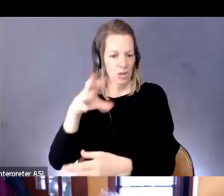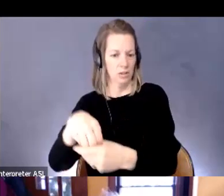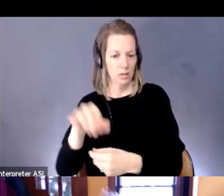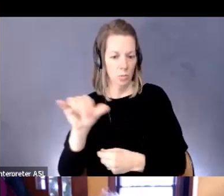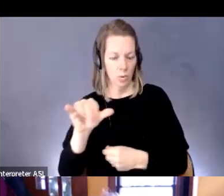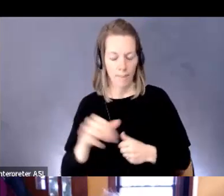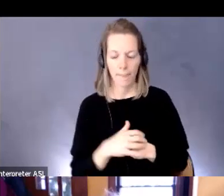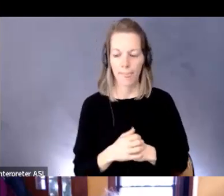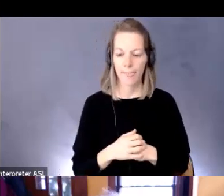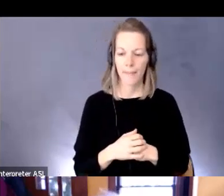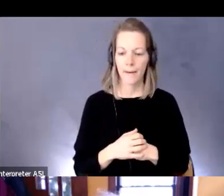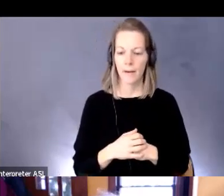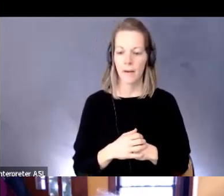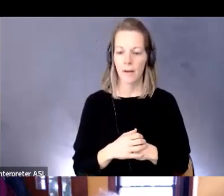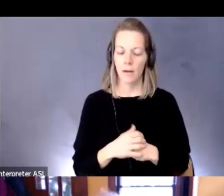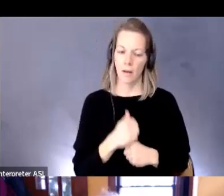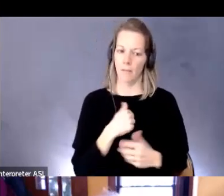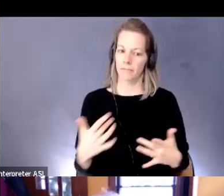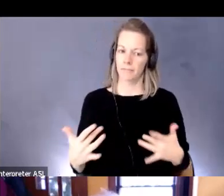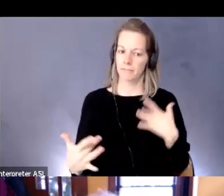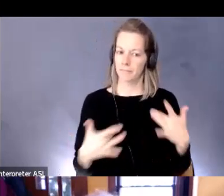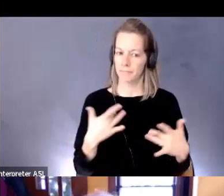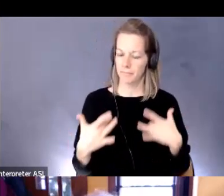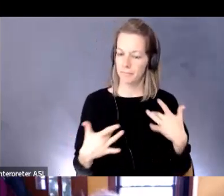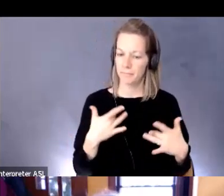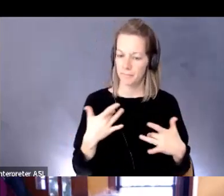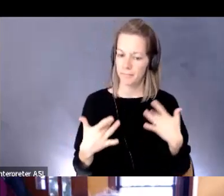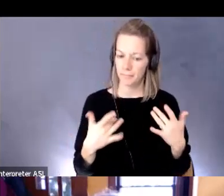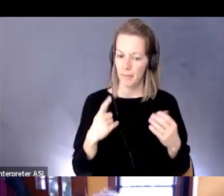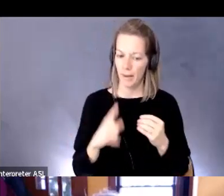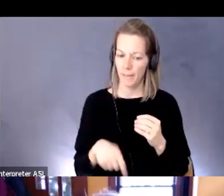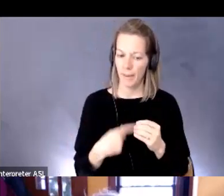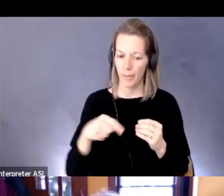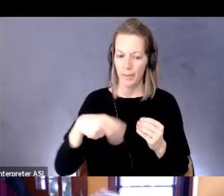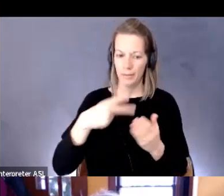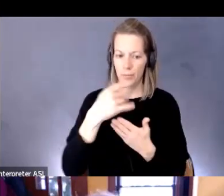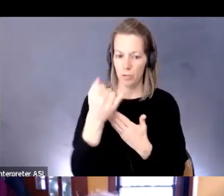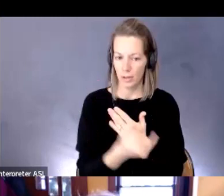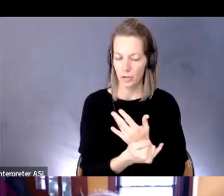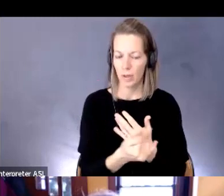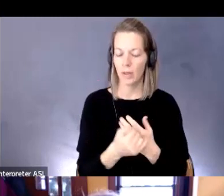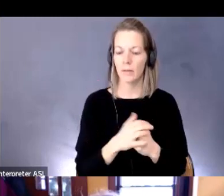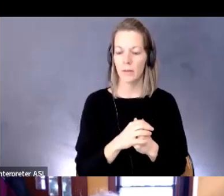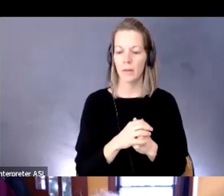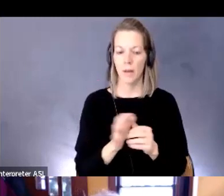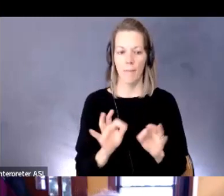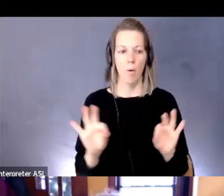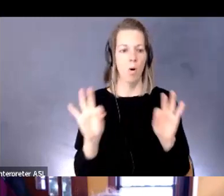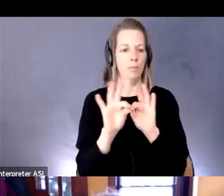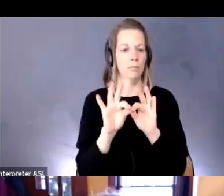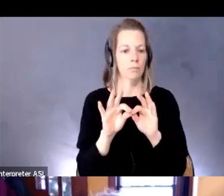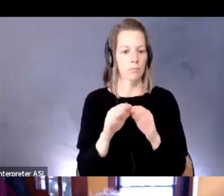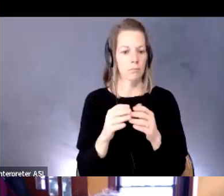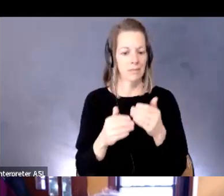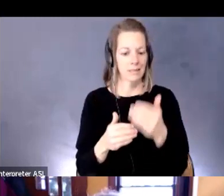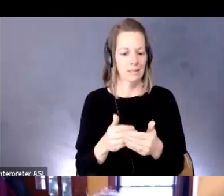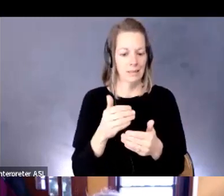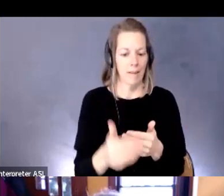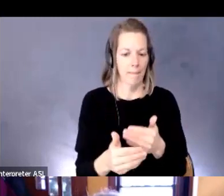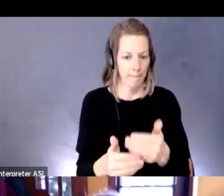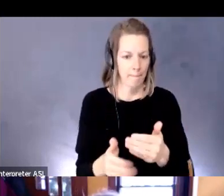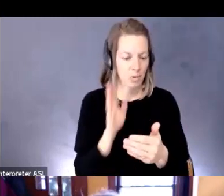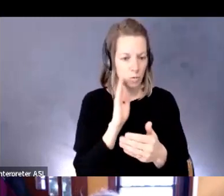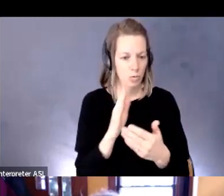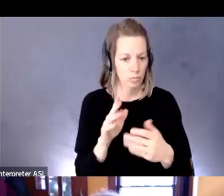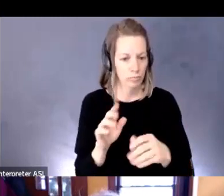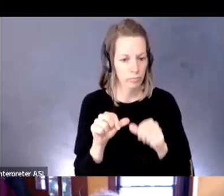really excited about this project being an important step in improving